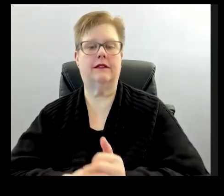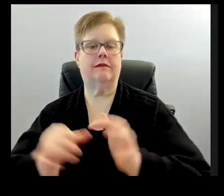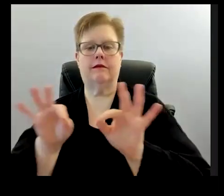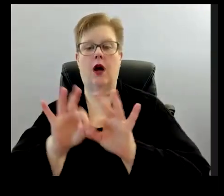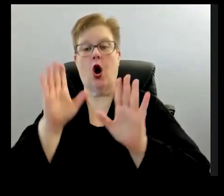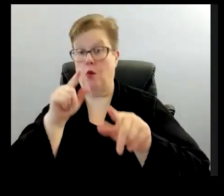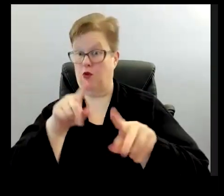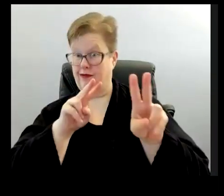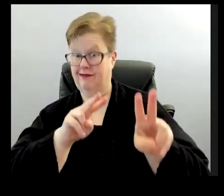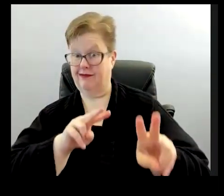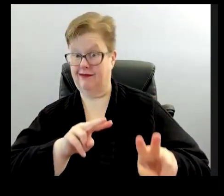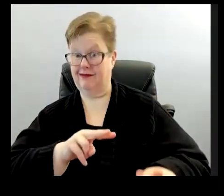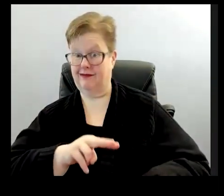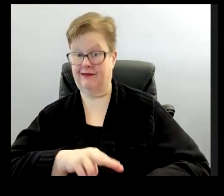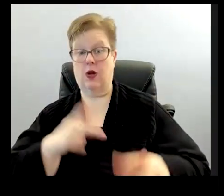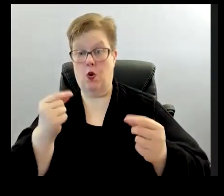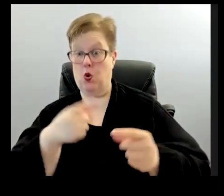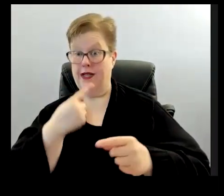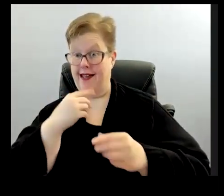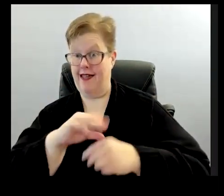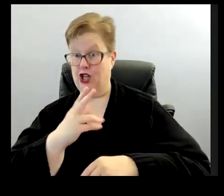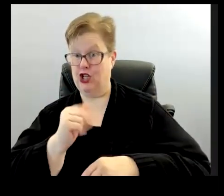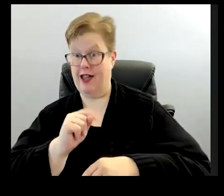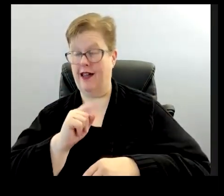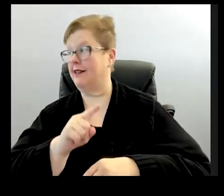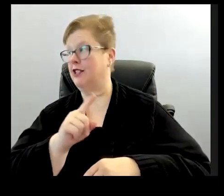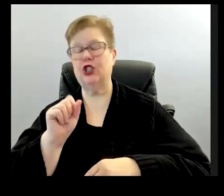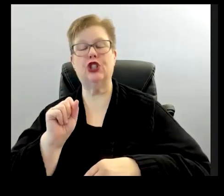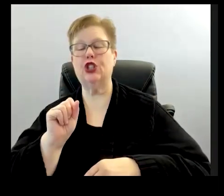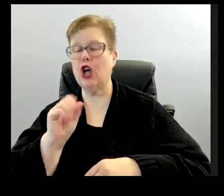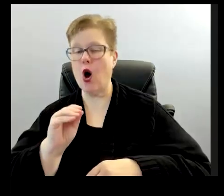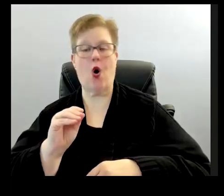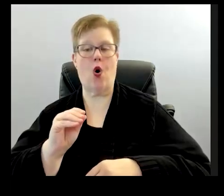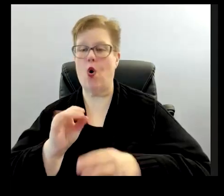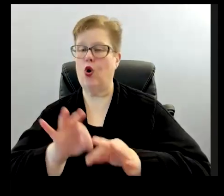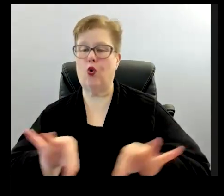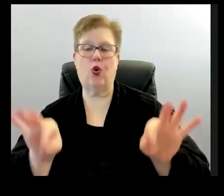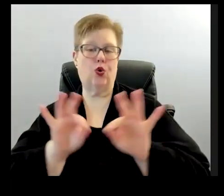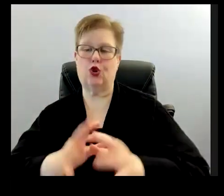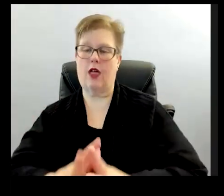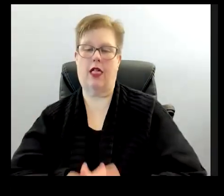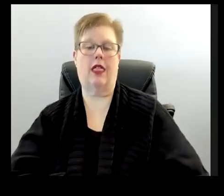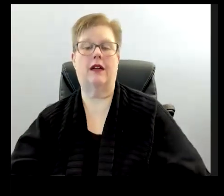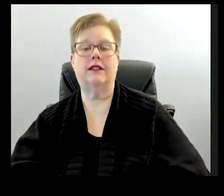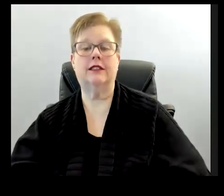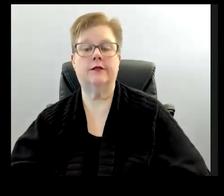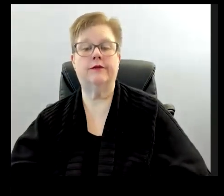hope you are all looking at what each of you is saying in the chat because these are so crucial.